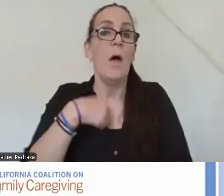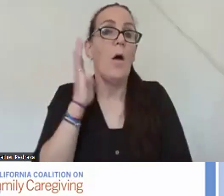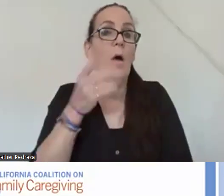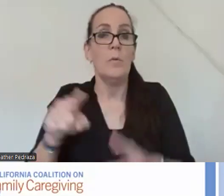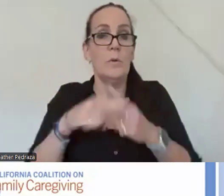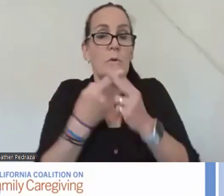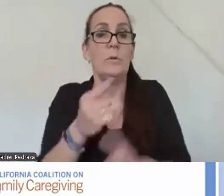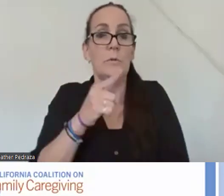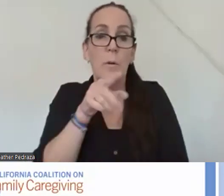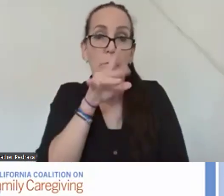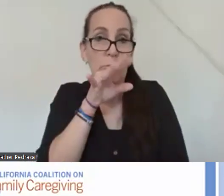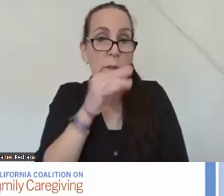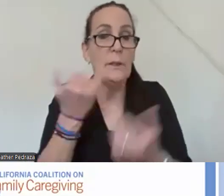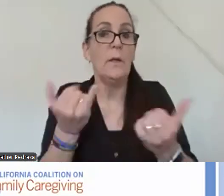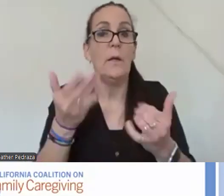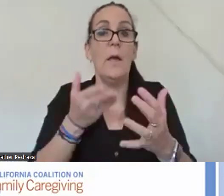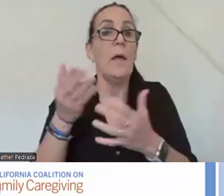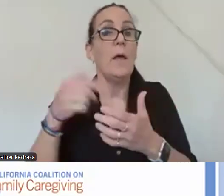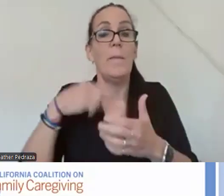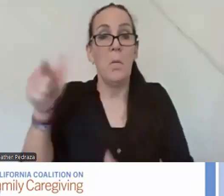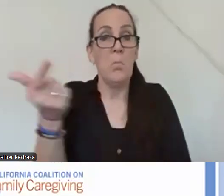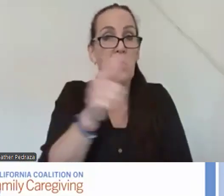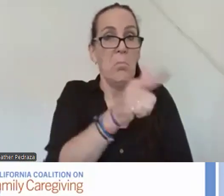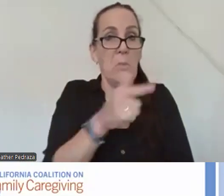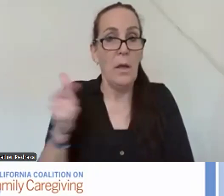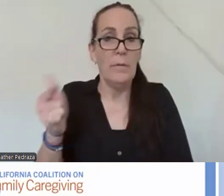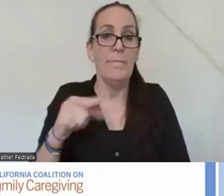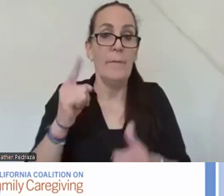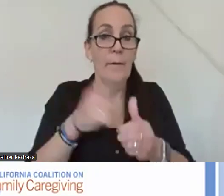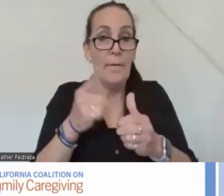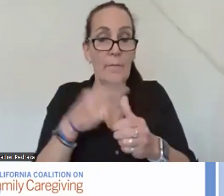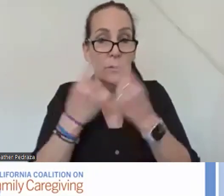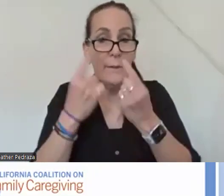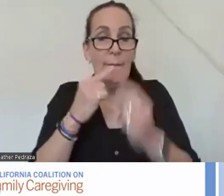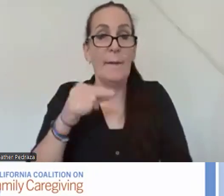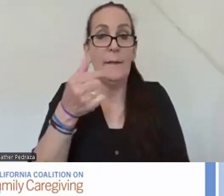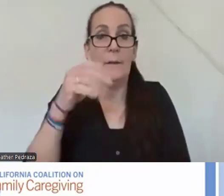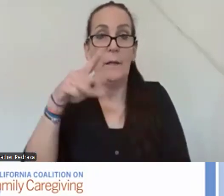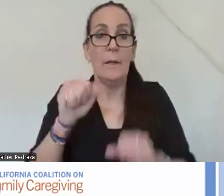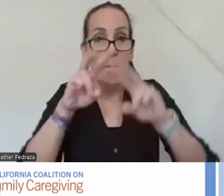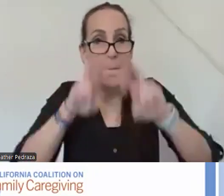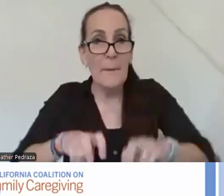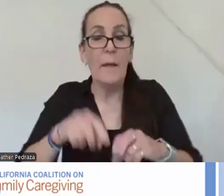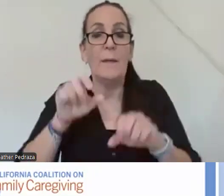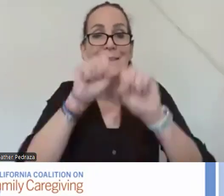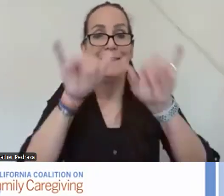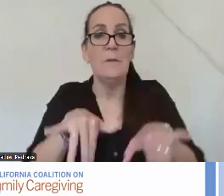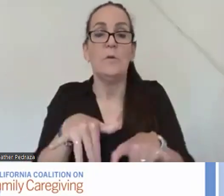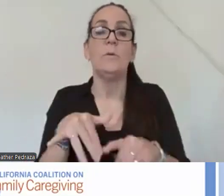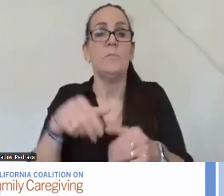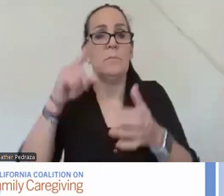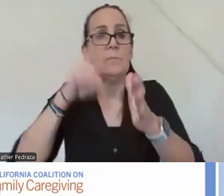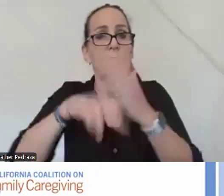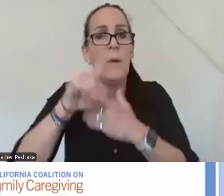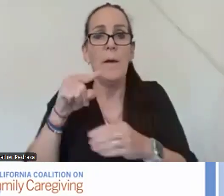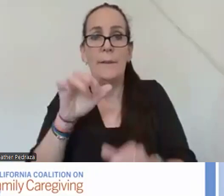to the panel. My first thought is that the gap analysis on which this plan is based looked at data that often seemed to